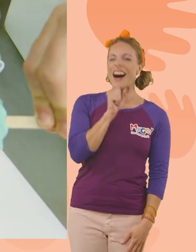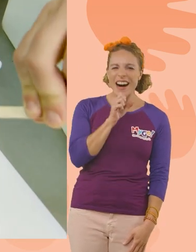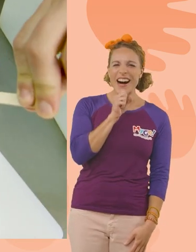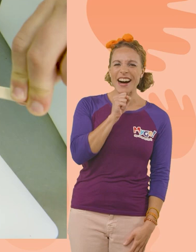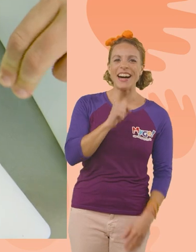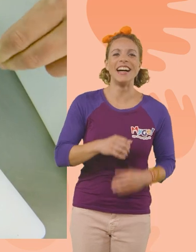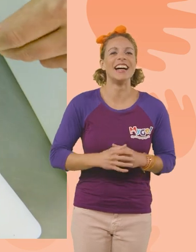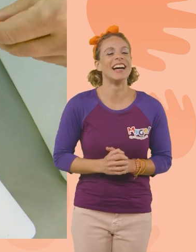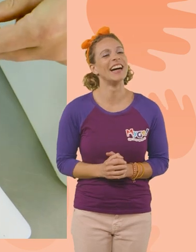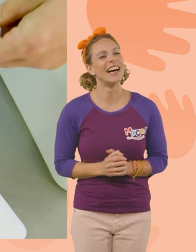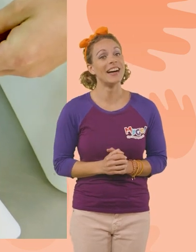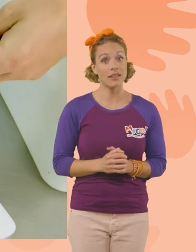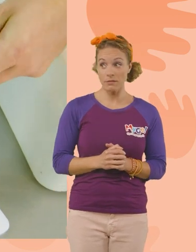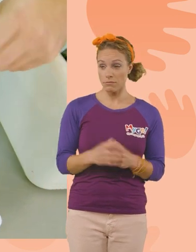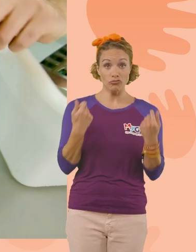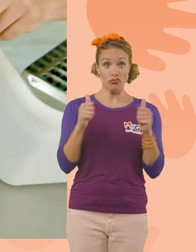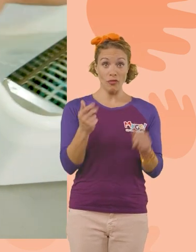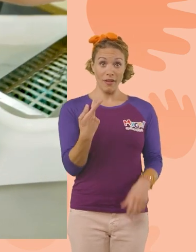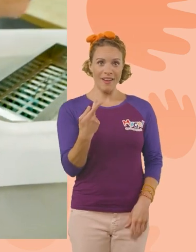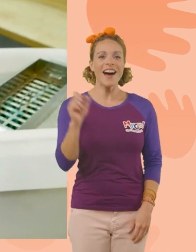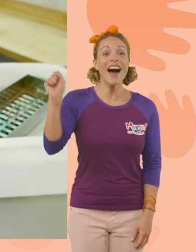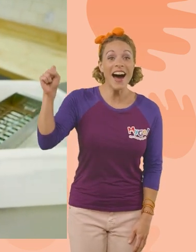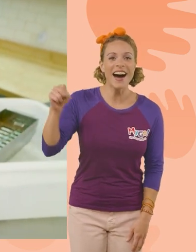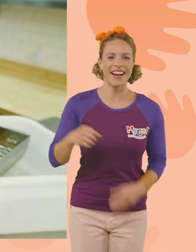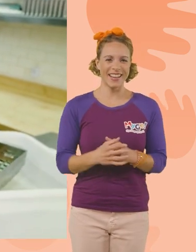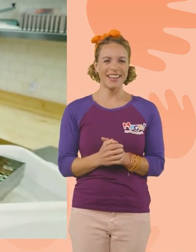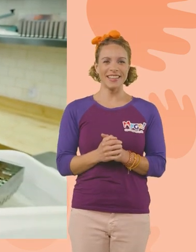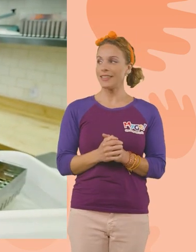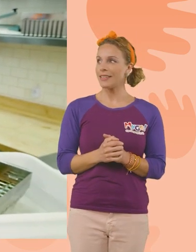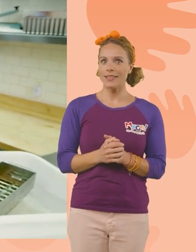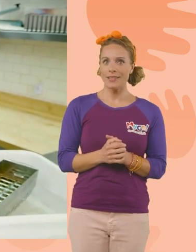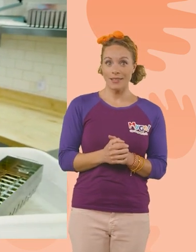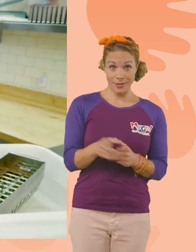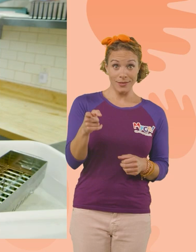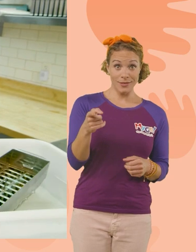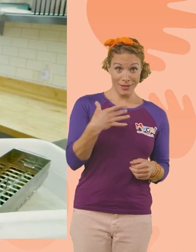out. Blue and orange. Shall we try them? Yeah.